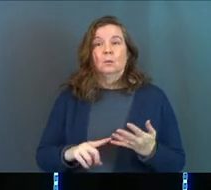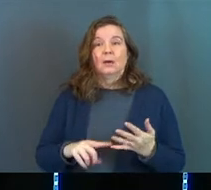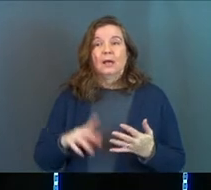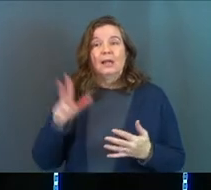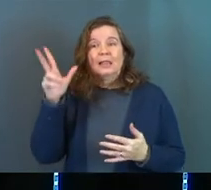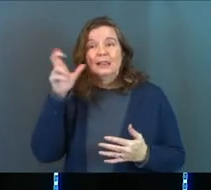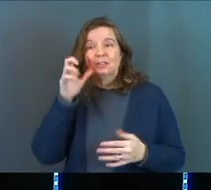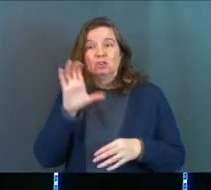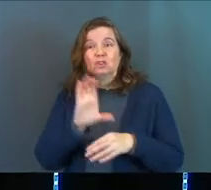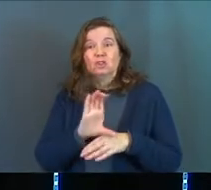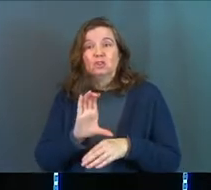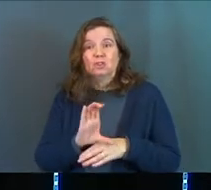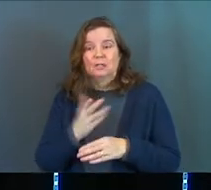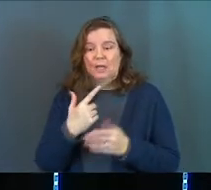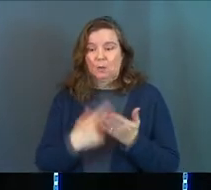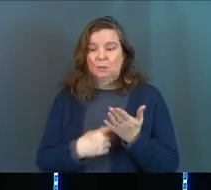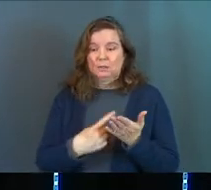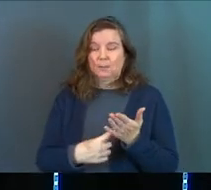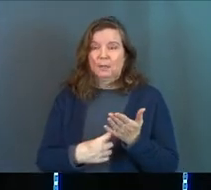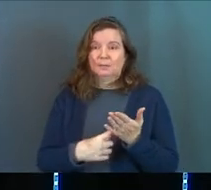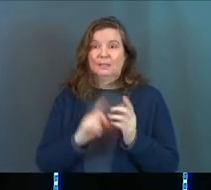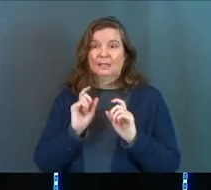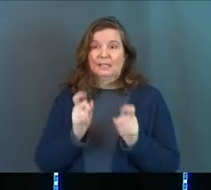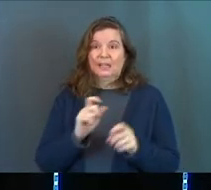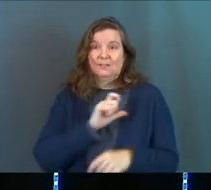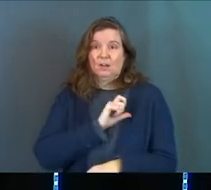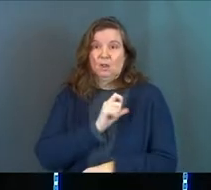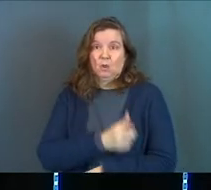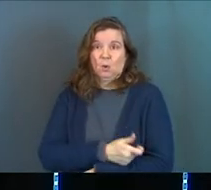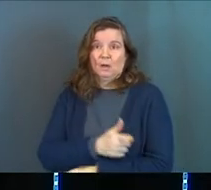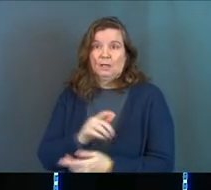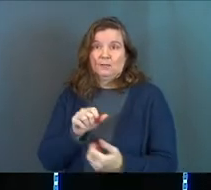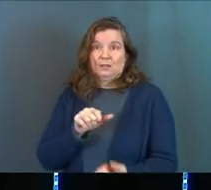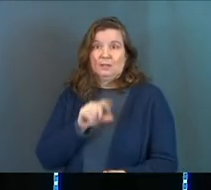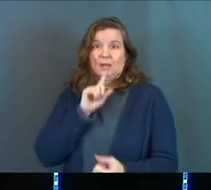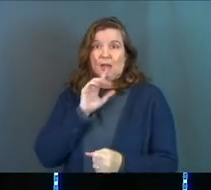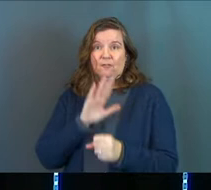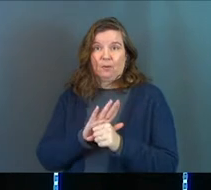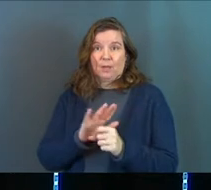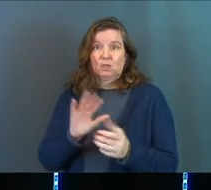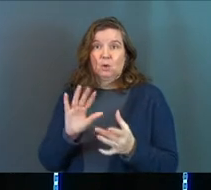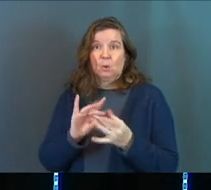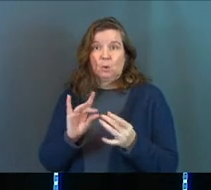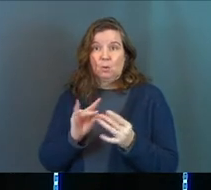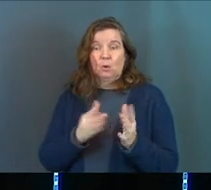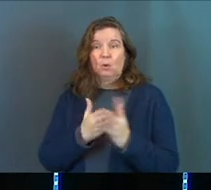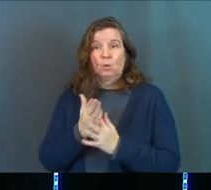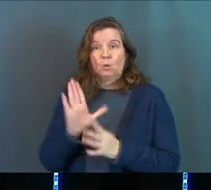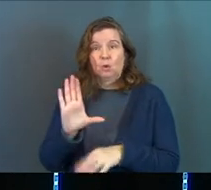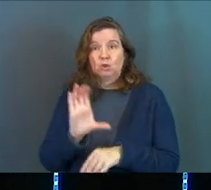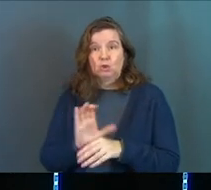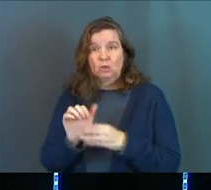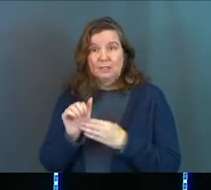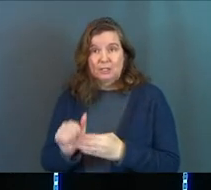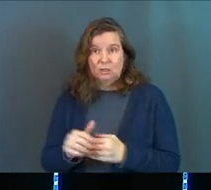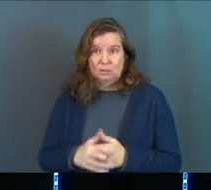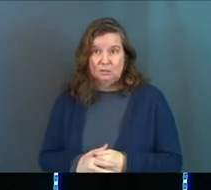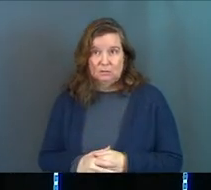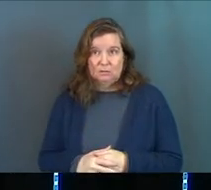church? God will sometimes give an authoritative confirmation or word through your church